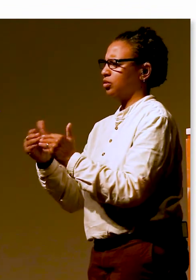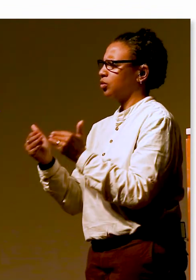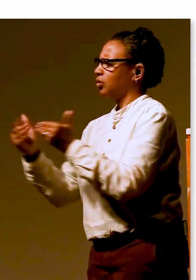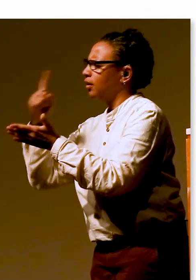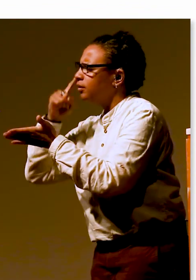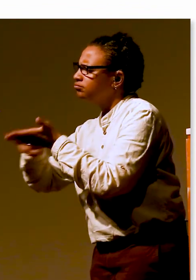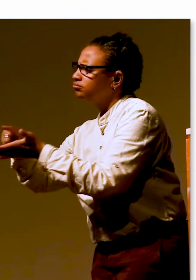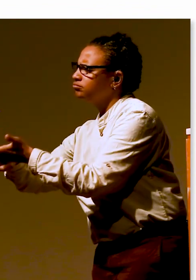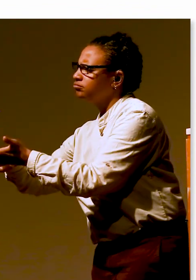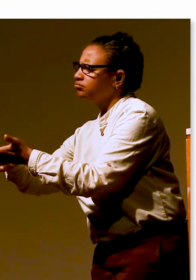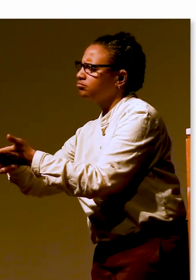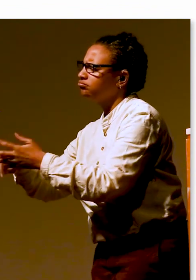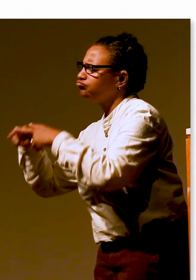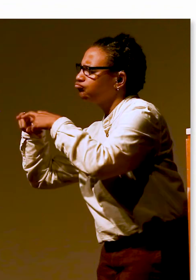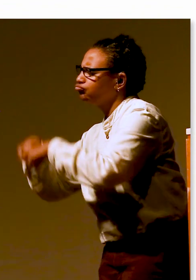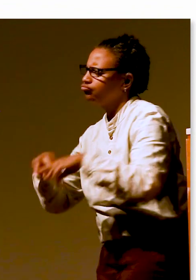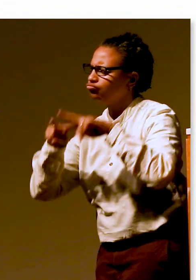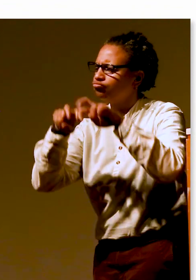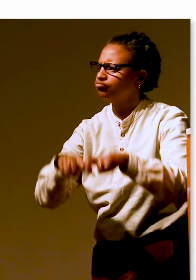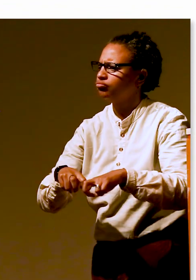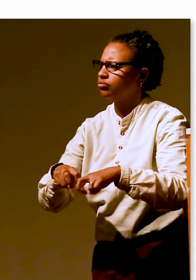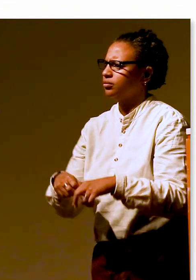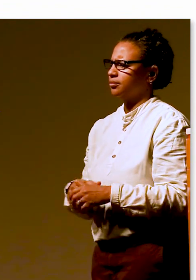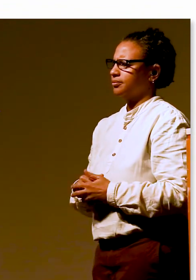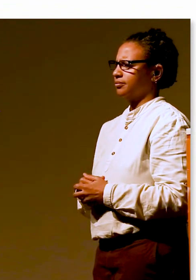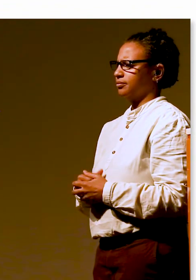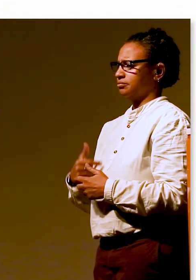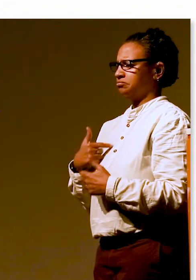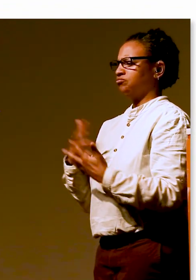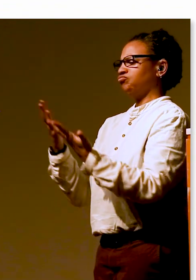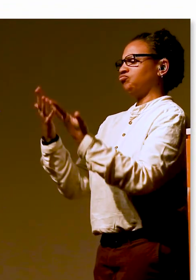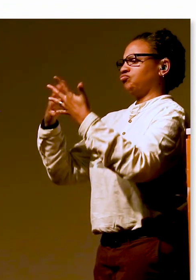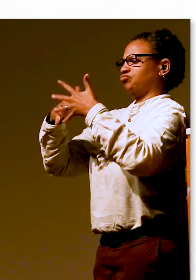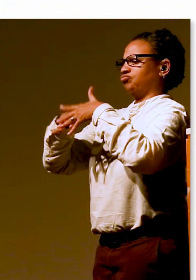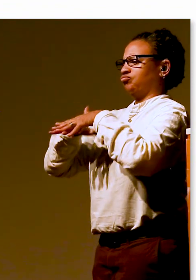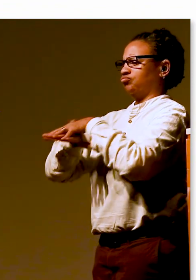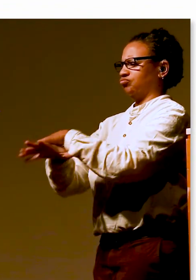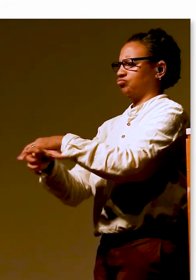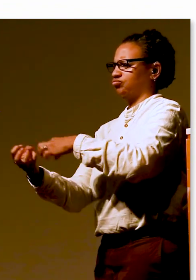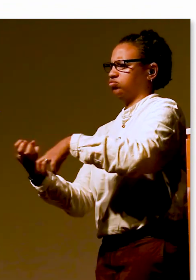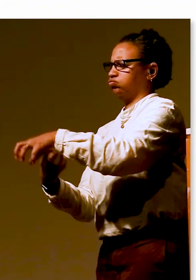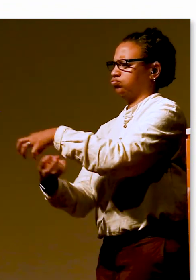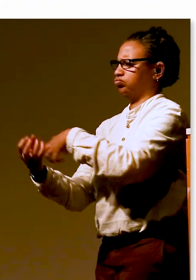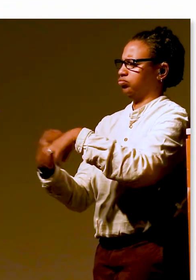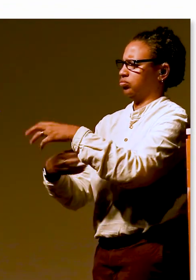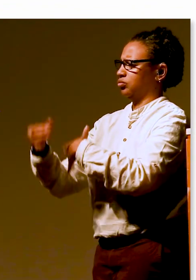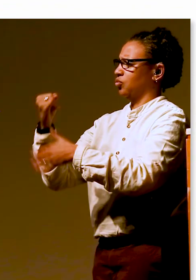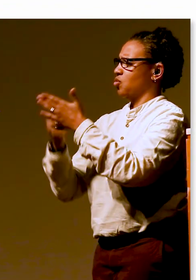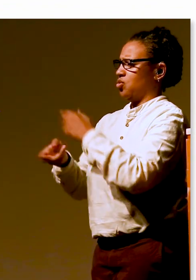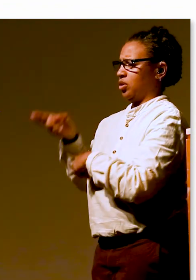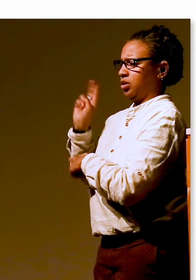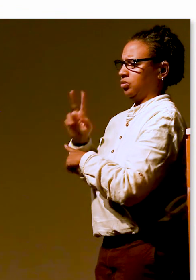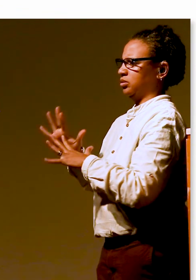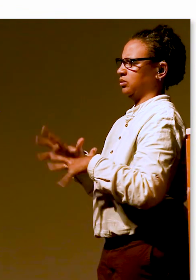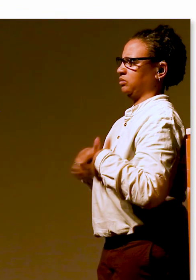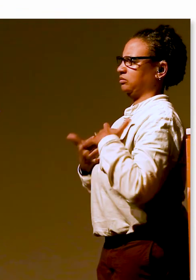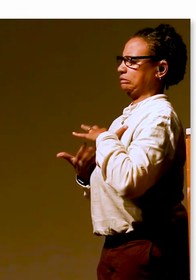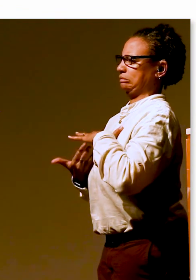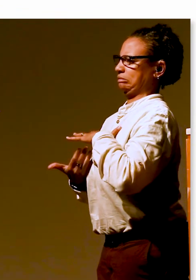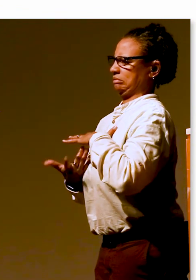investigate. But I kind of mix them in together in a way that I think might make some art historians angry. And so I want to